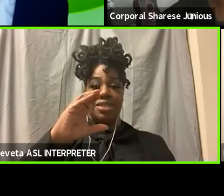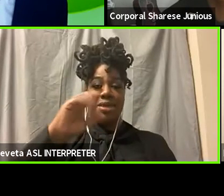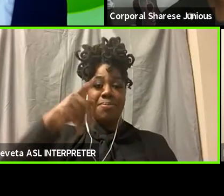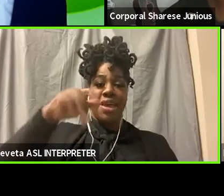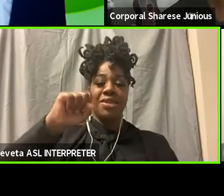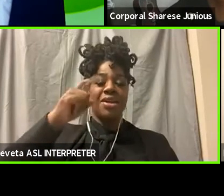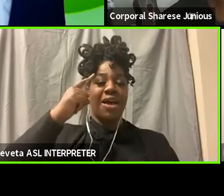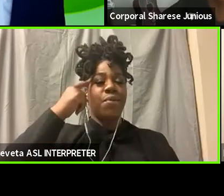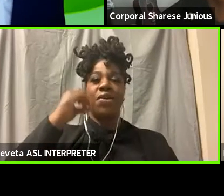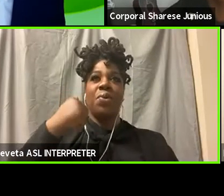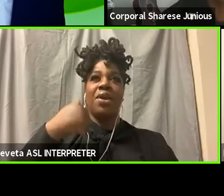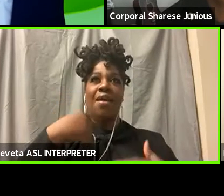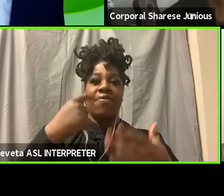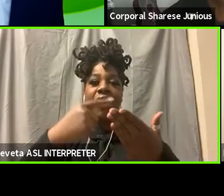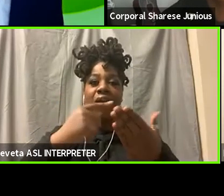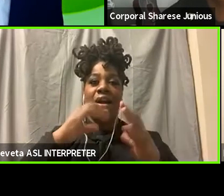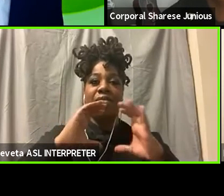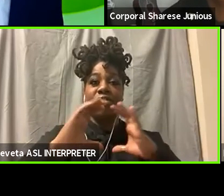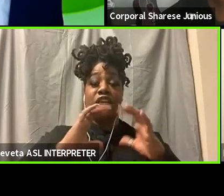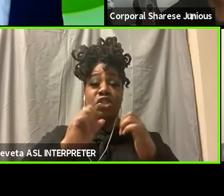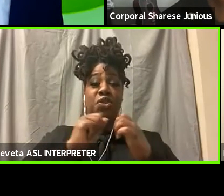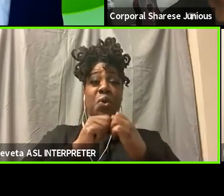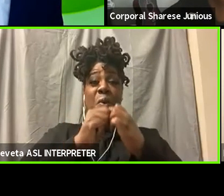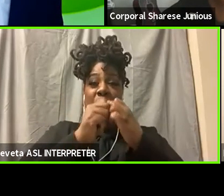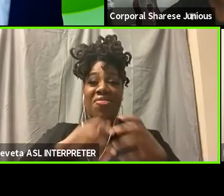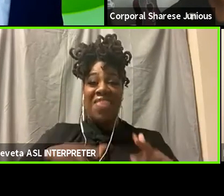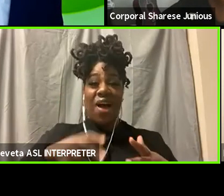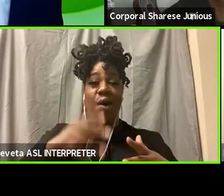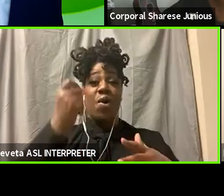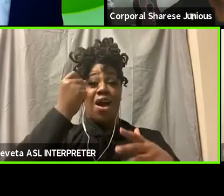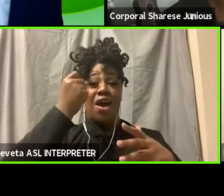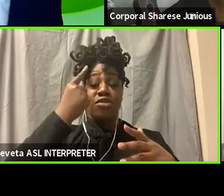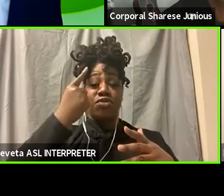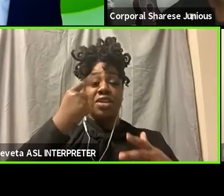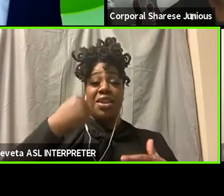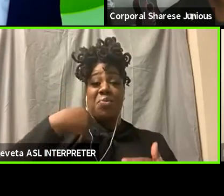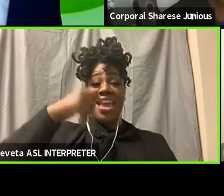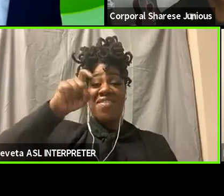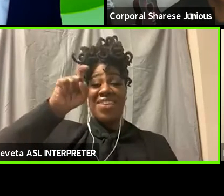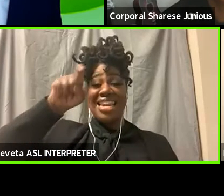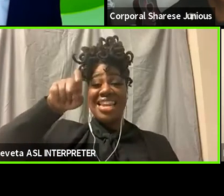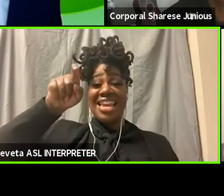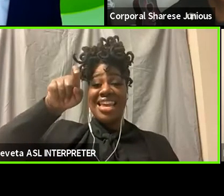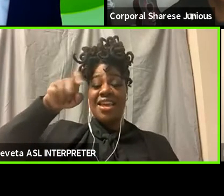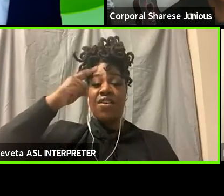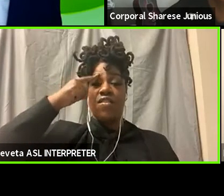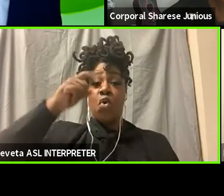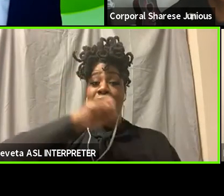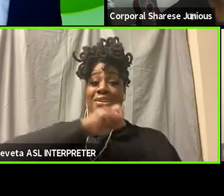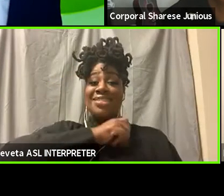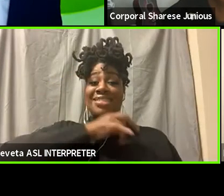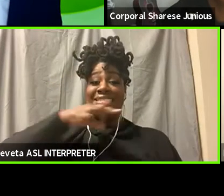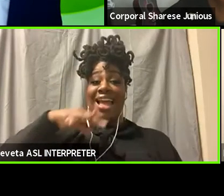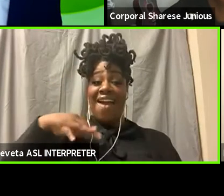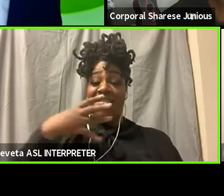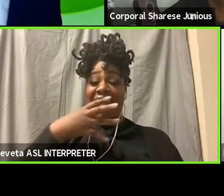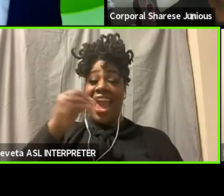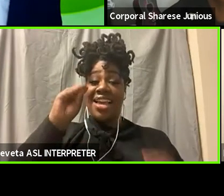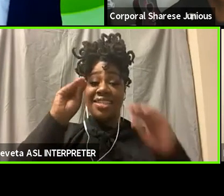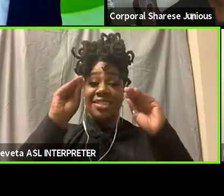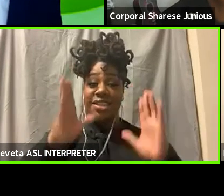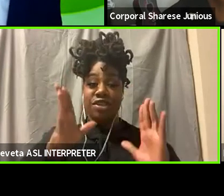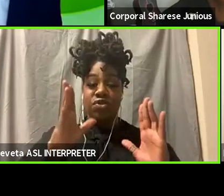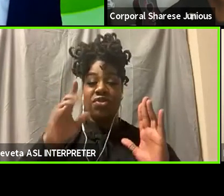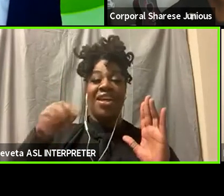conversation without having an understanding of the need for our staff and our teachers to understand student